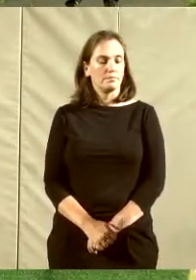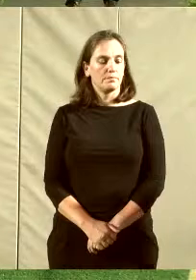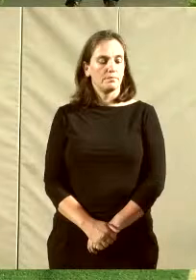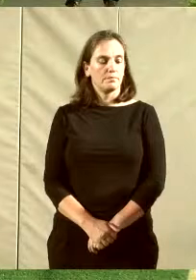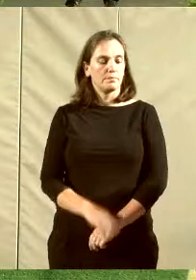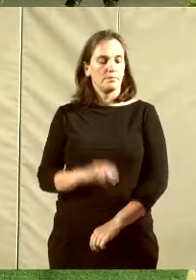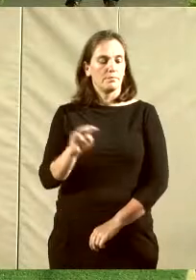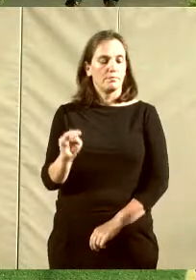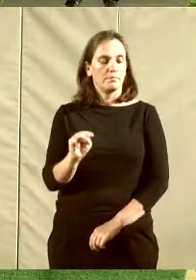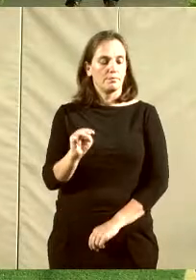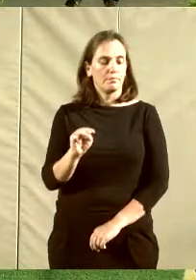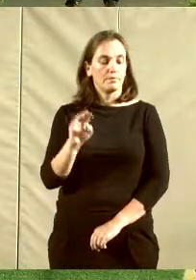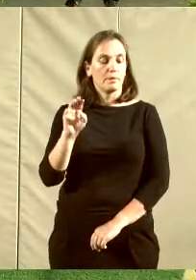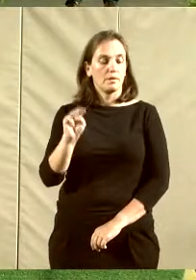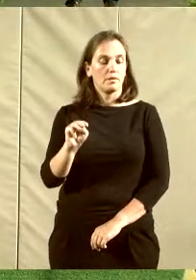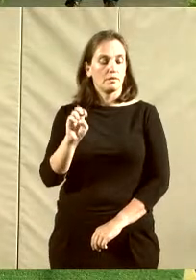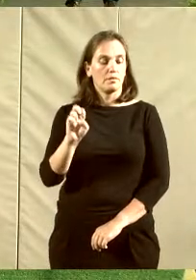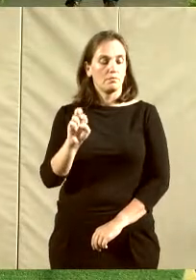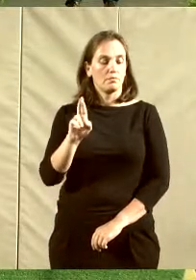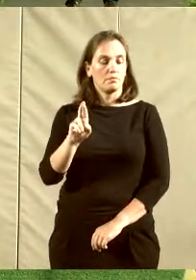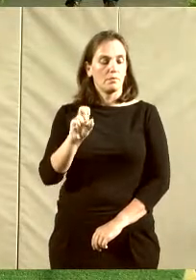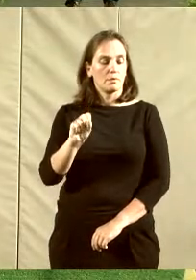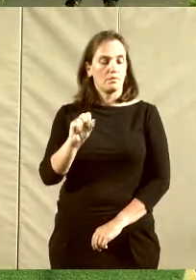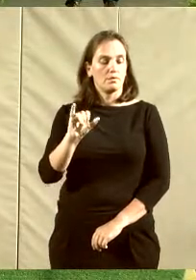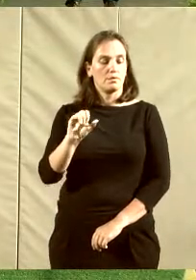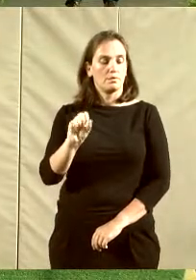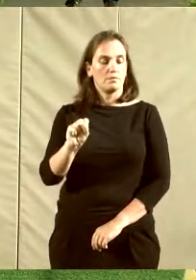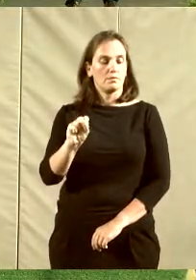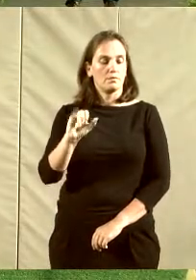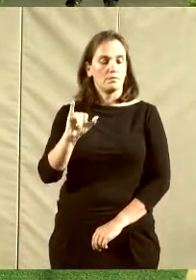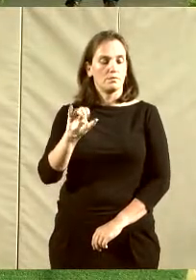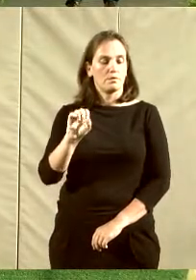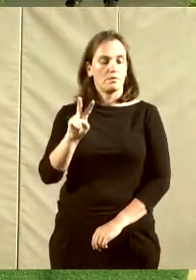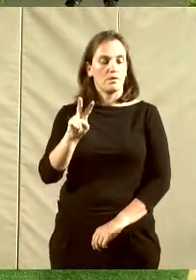Micah Julian Murziowski.